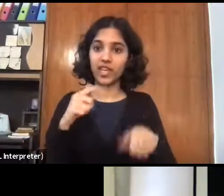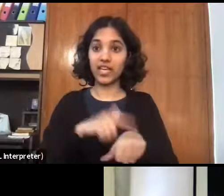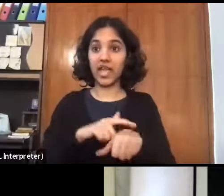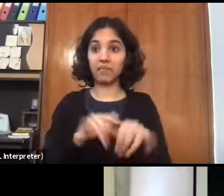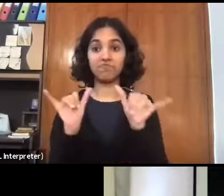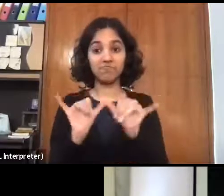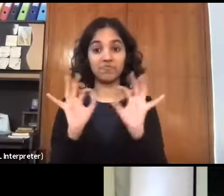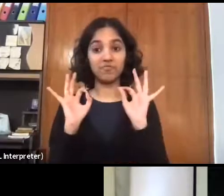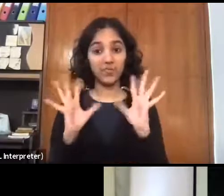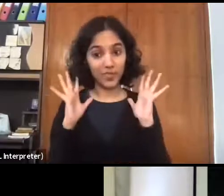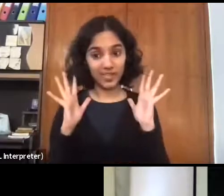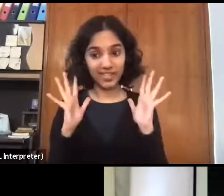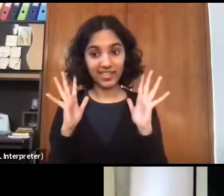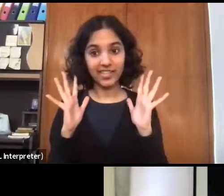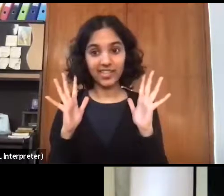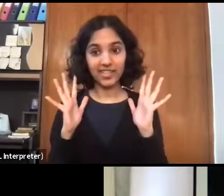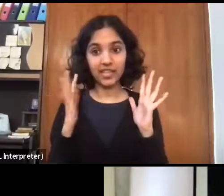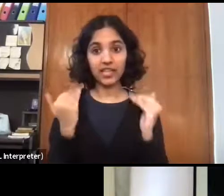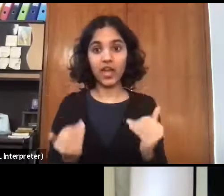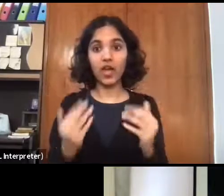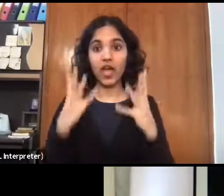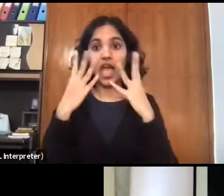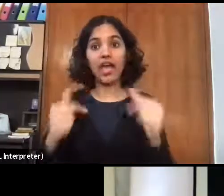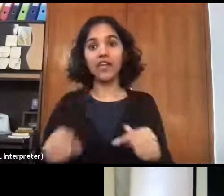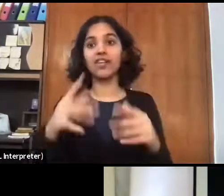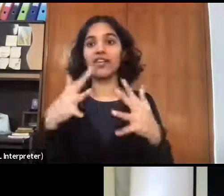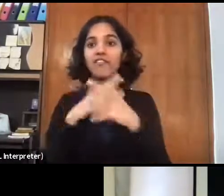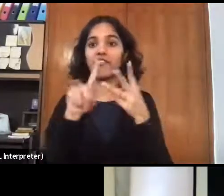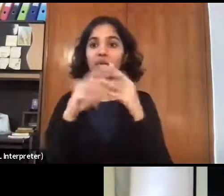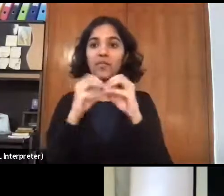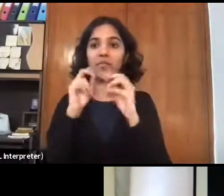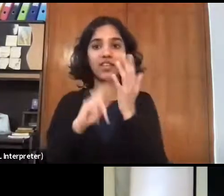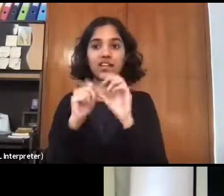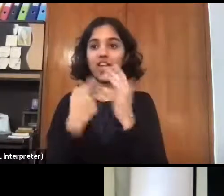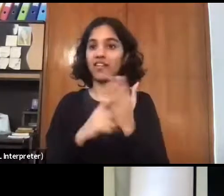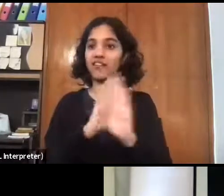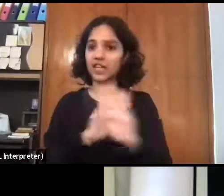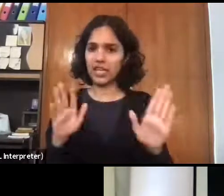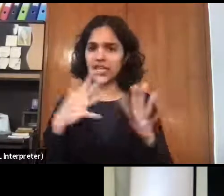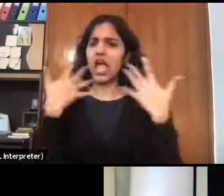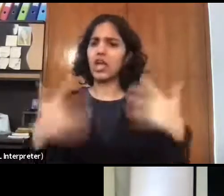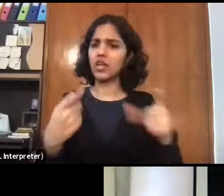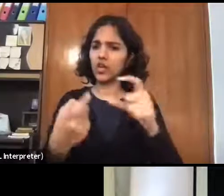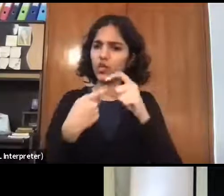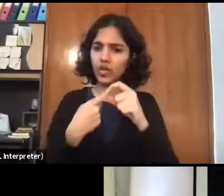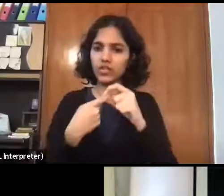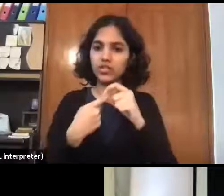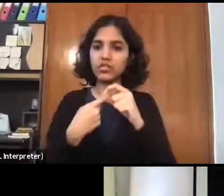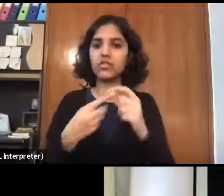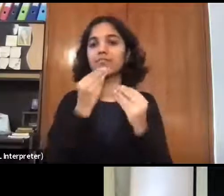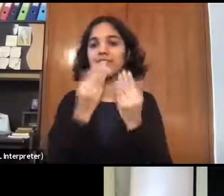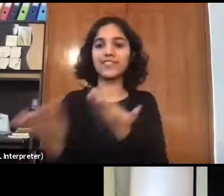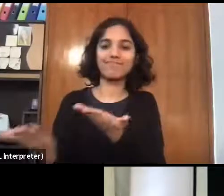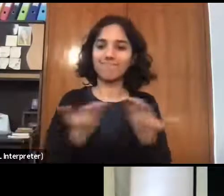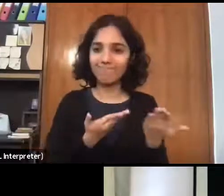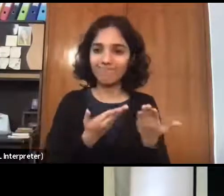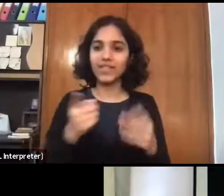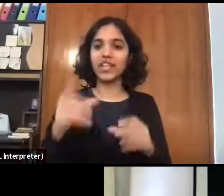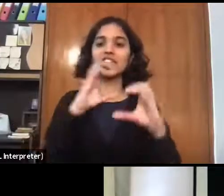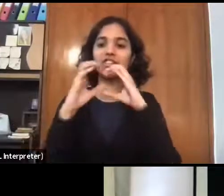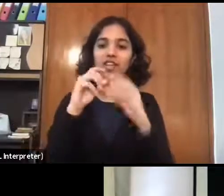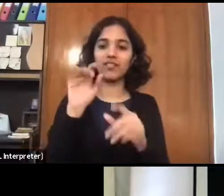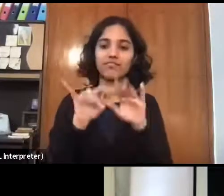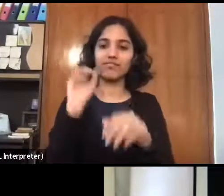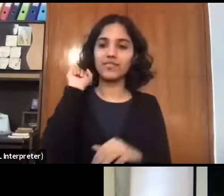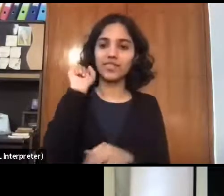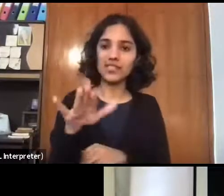we have come to the end of this webinar. If anyone has any question to the panelists, they may put it in the chat box